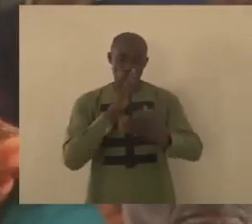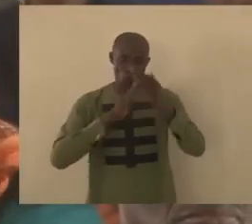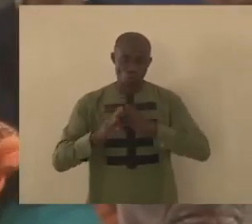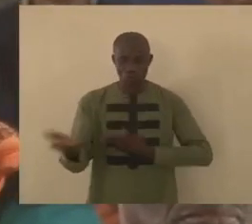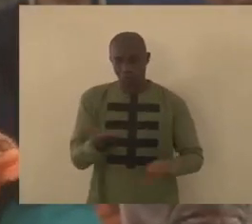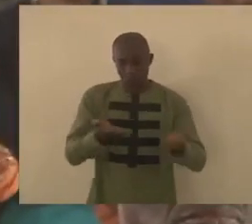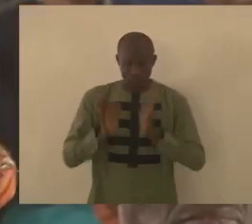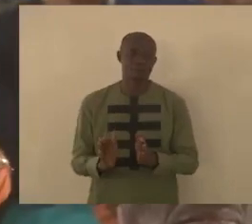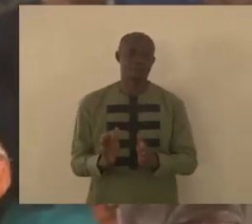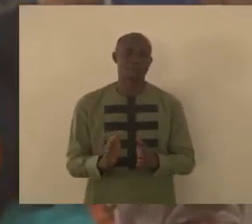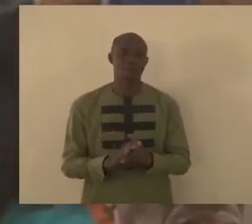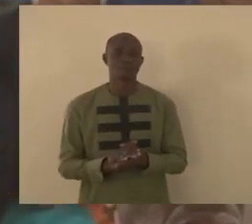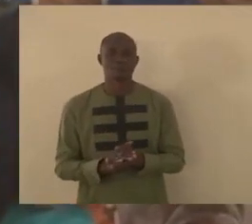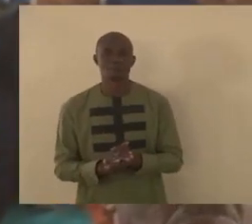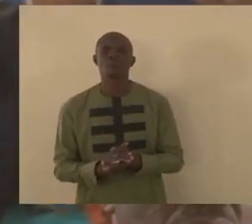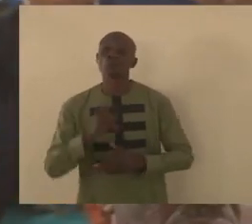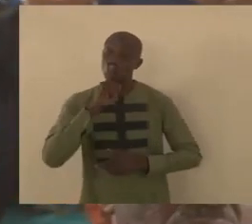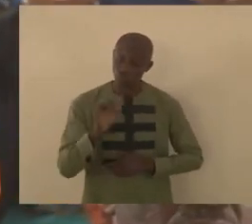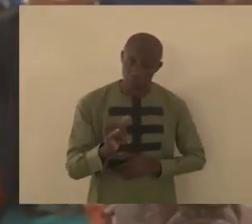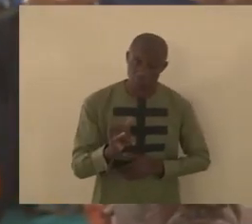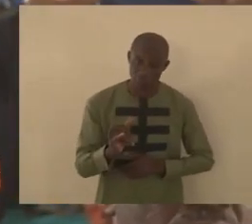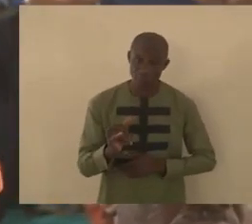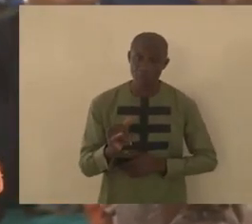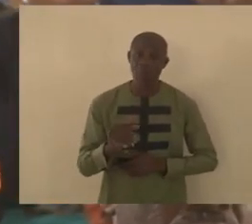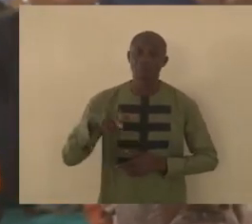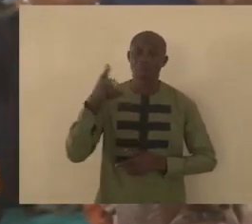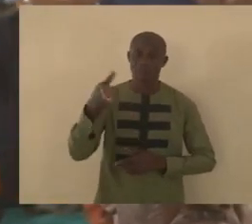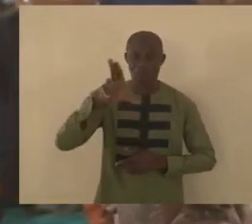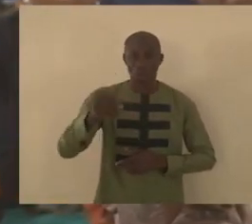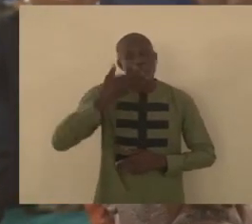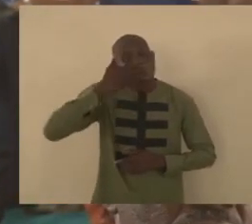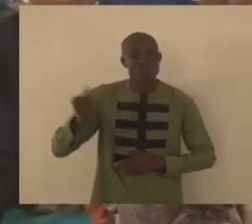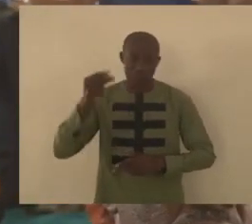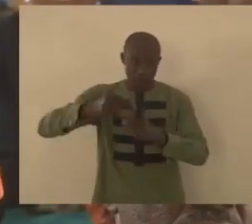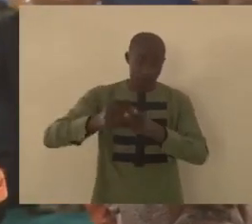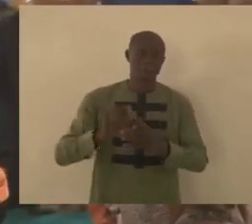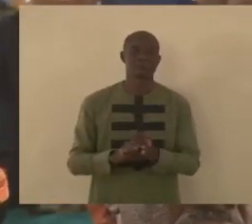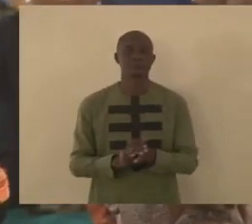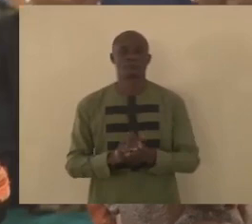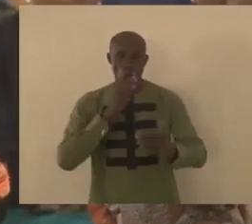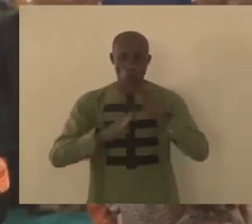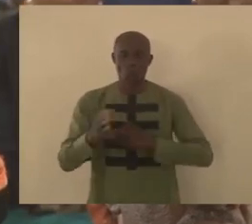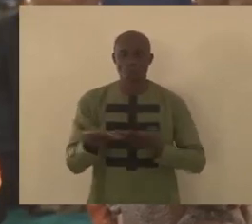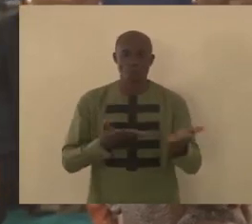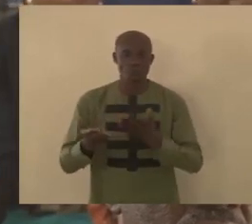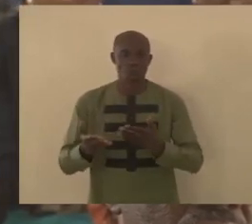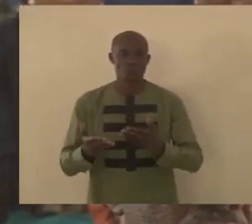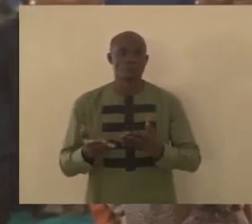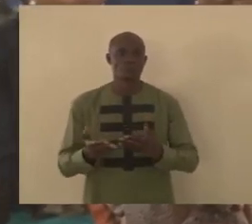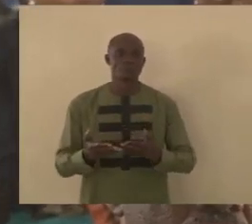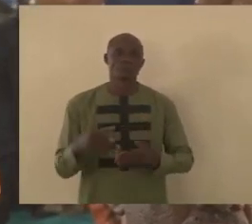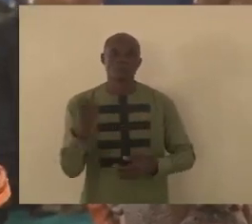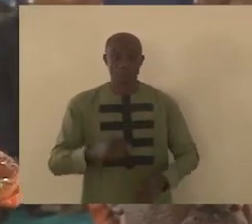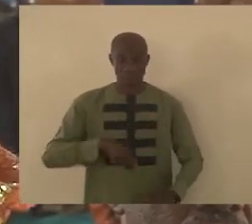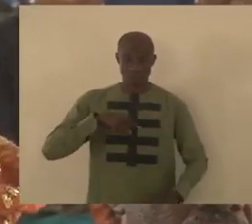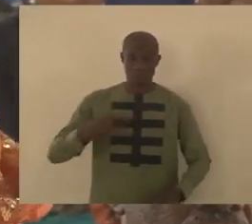humble service. Indeed, that there is no better word for humble service. But in